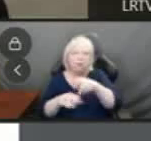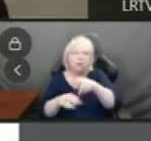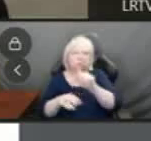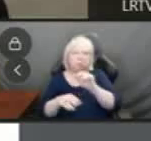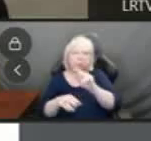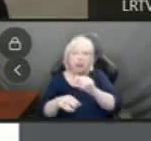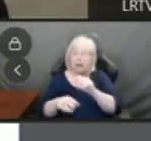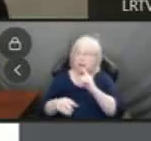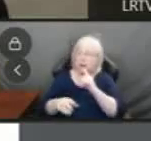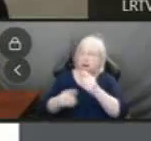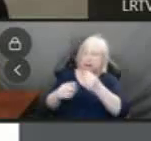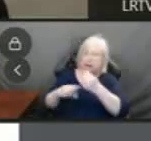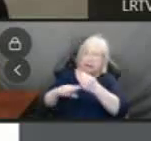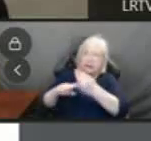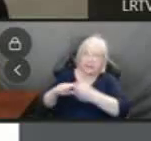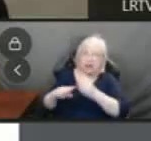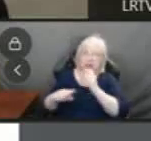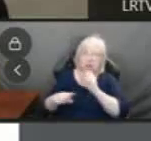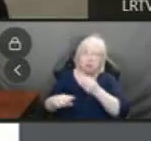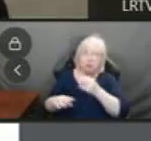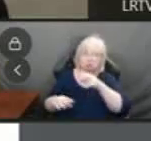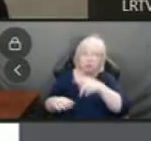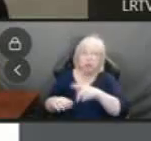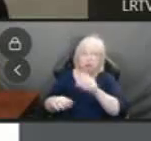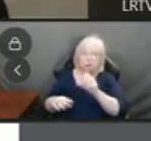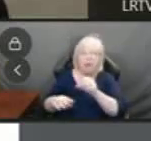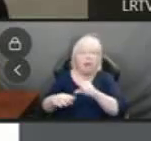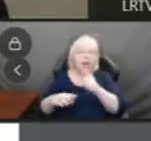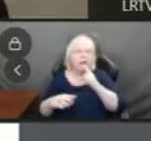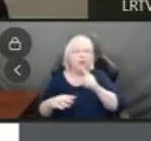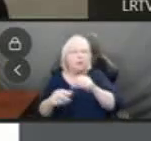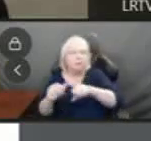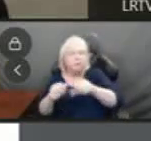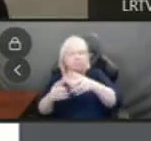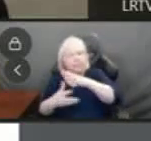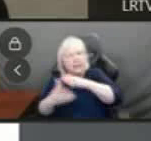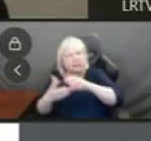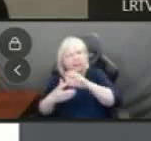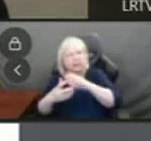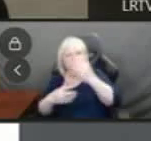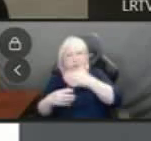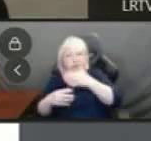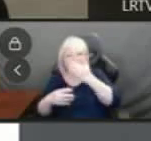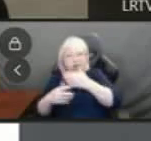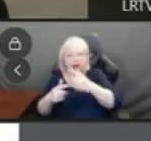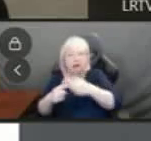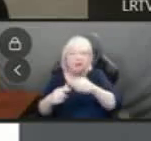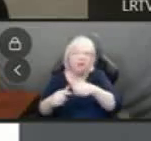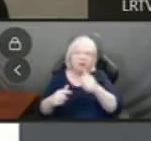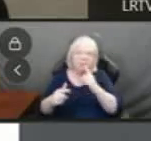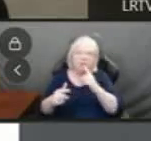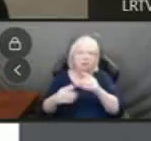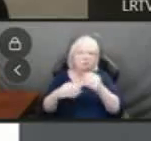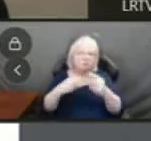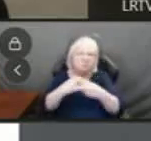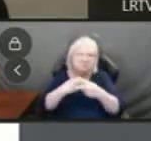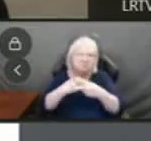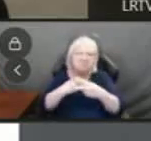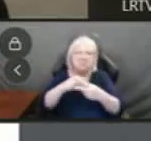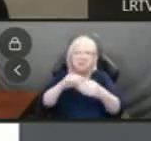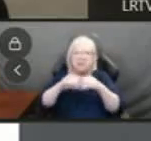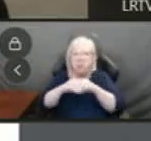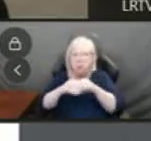that. Right? Yeah, I mean, the shop and the batching is all right up front, and then the rest is just for like aggregate storage or